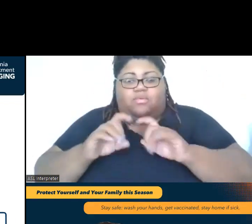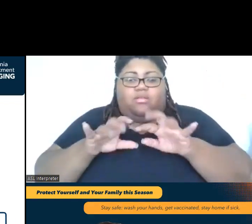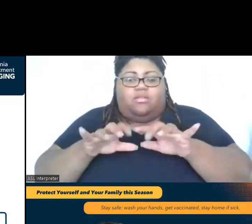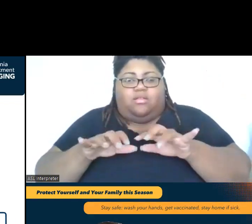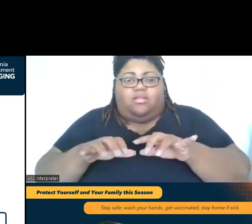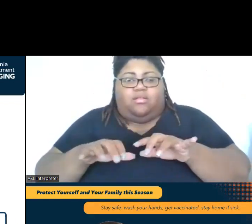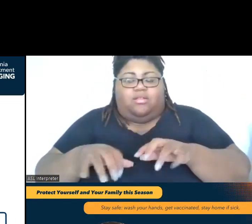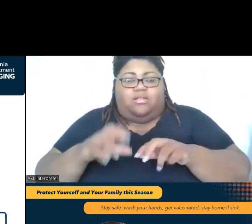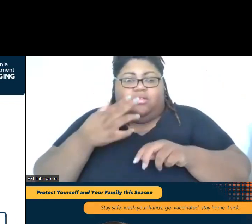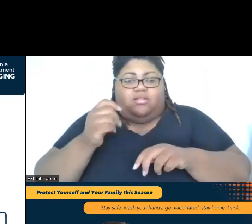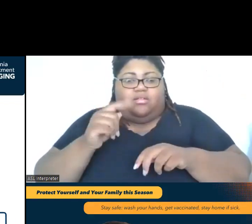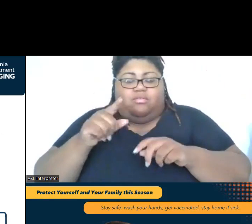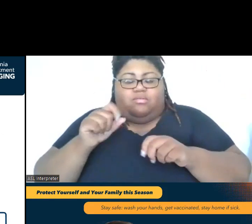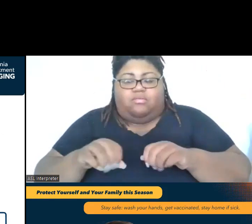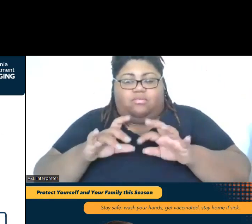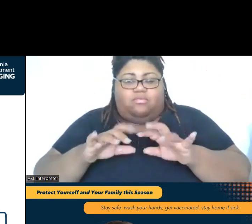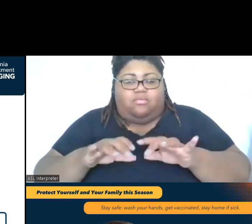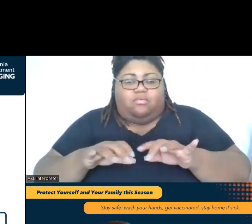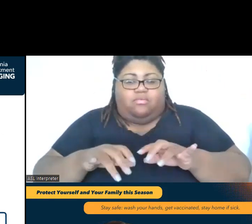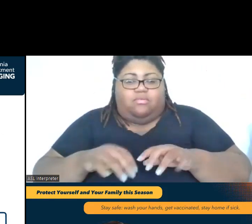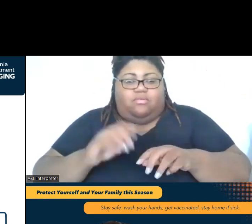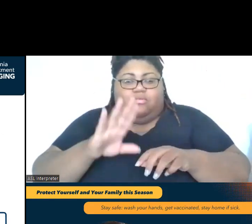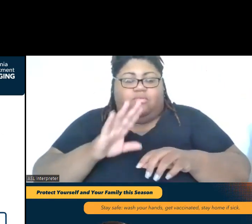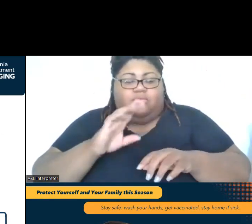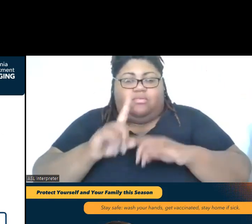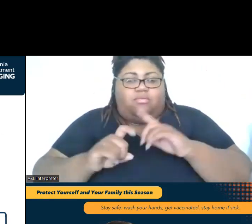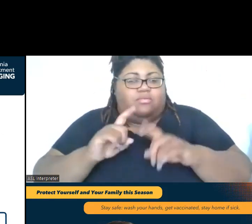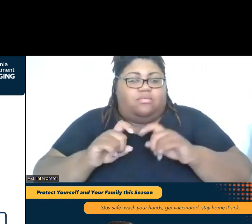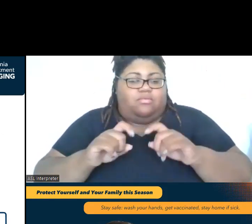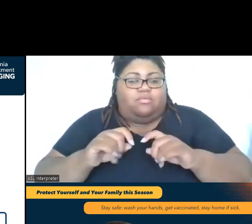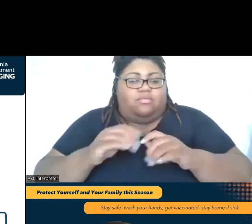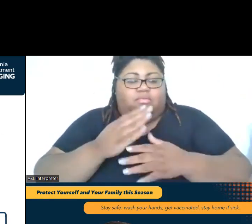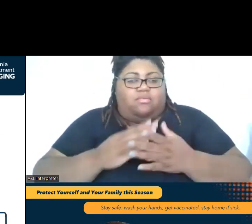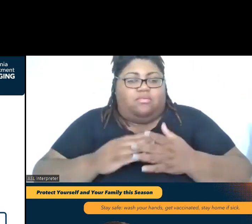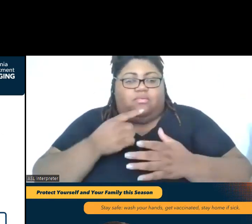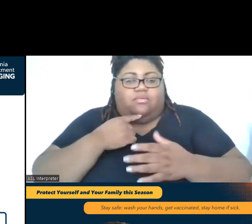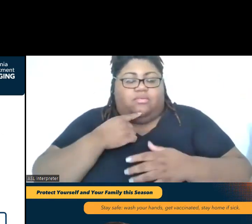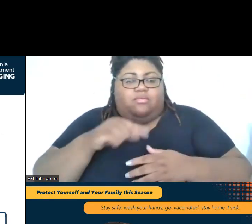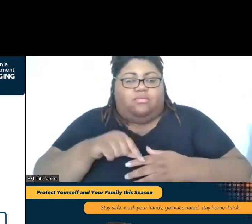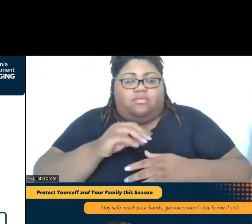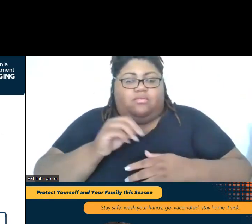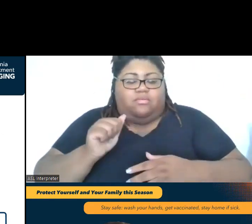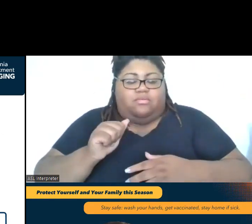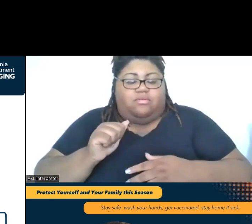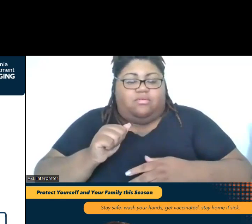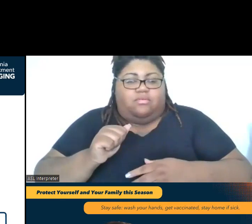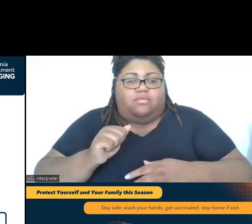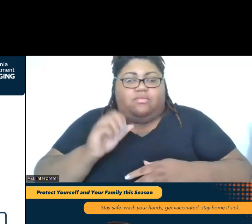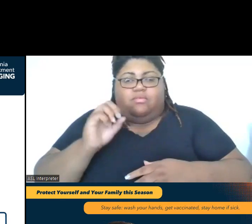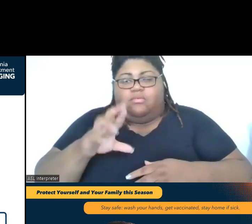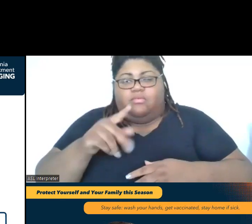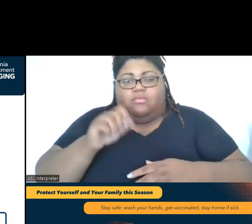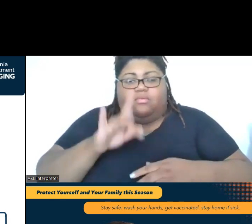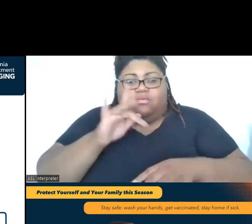free to type in your question under the Q&A icon at the bottom of your screen, or you can click your raise